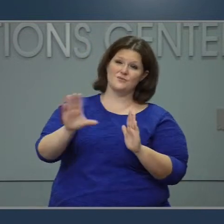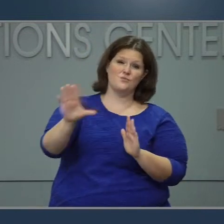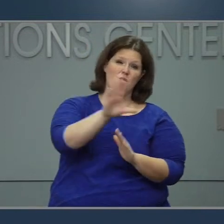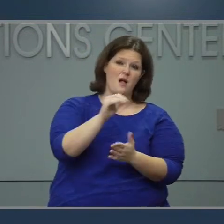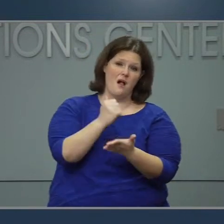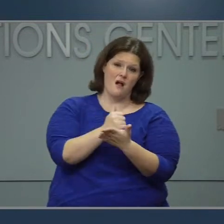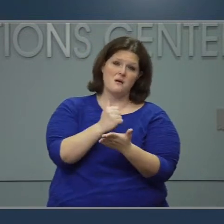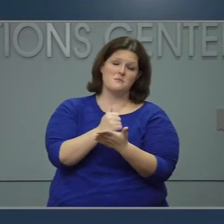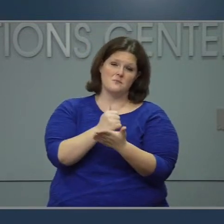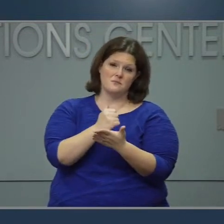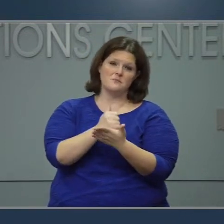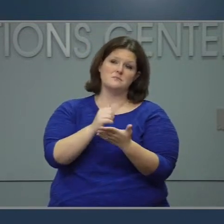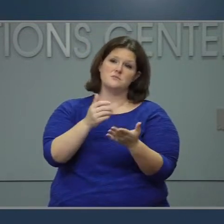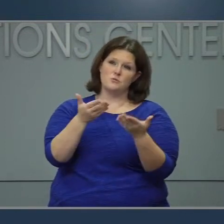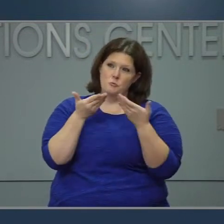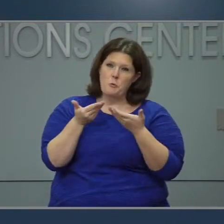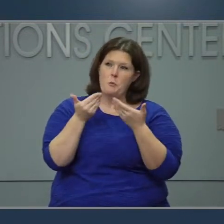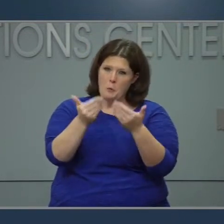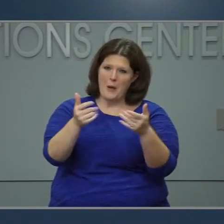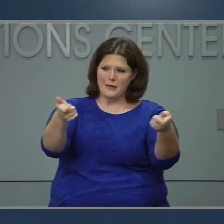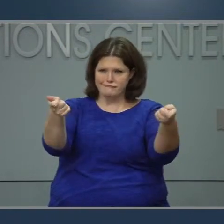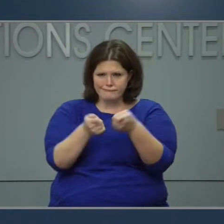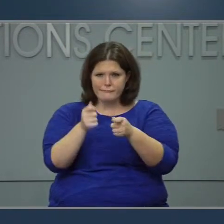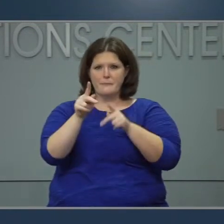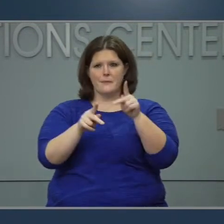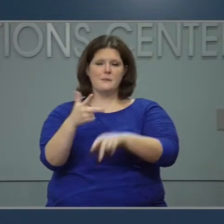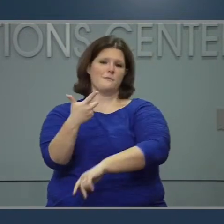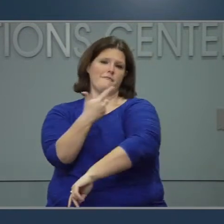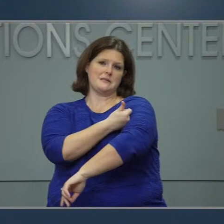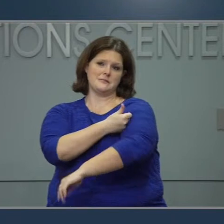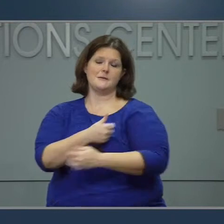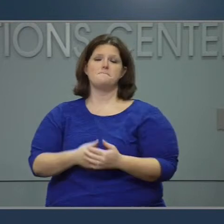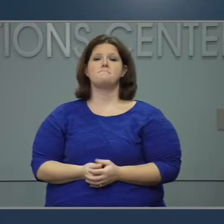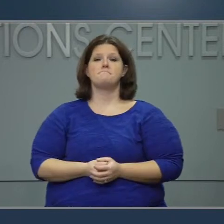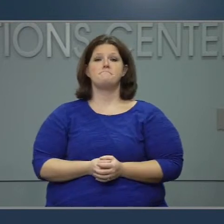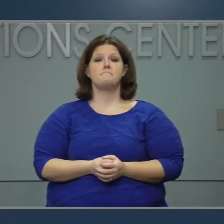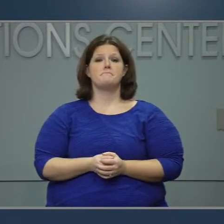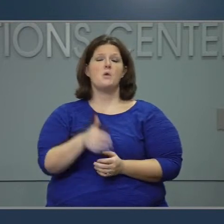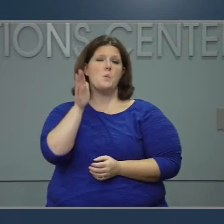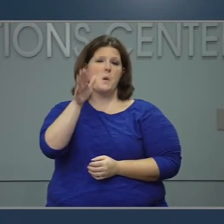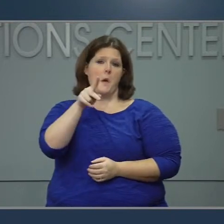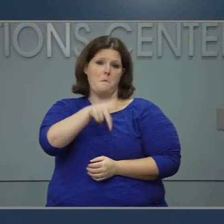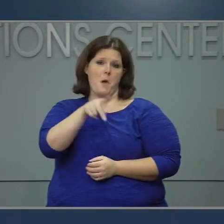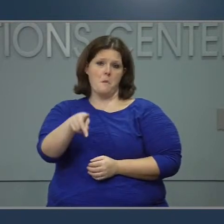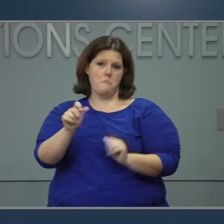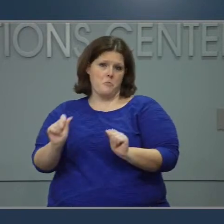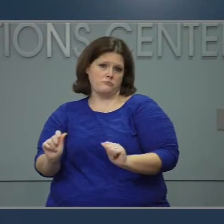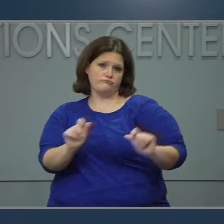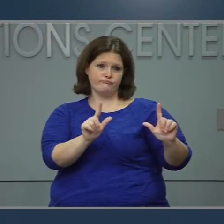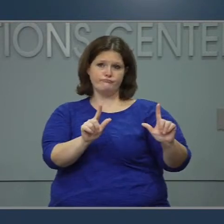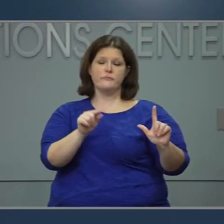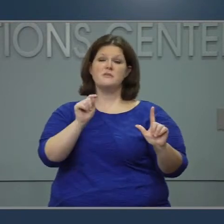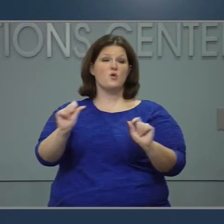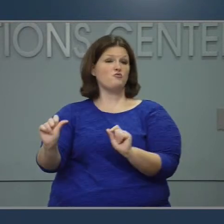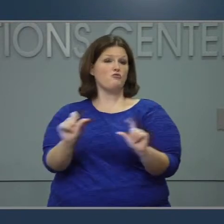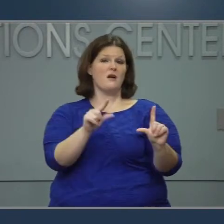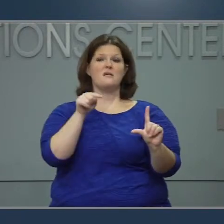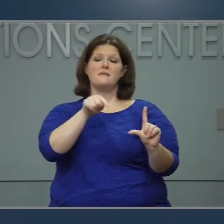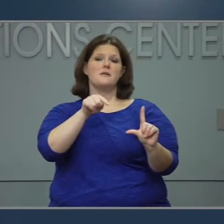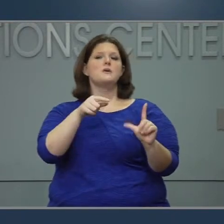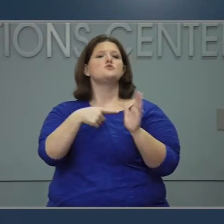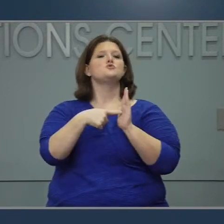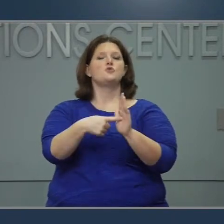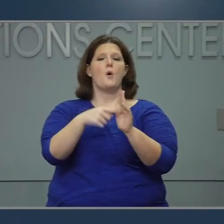vaccinated. Let's take a look at our latest data. This first graph looks at people who come to the emergency department